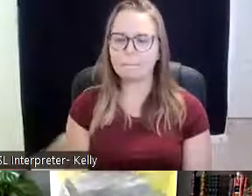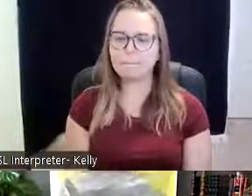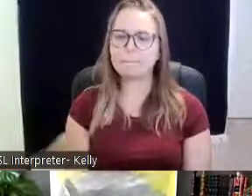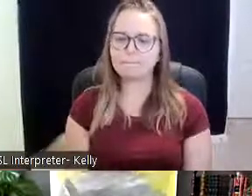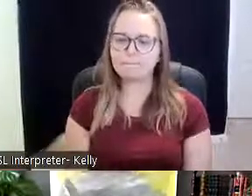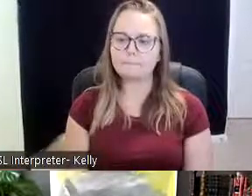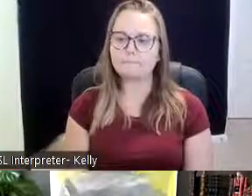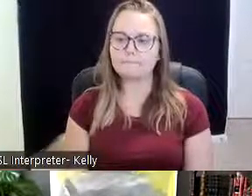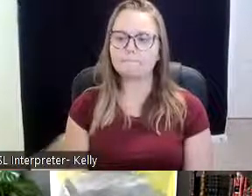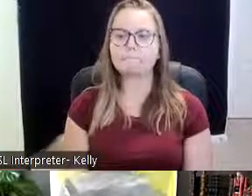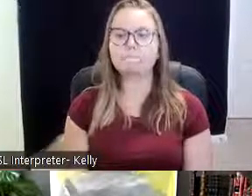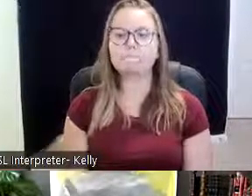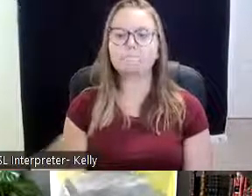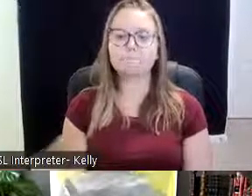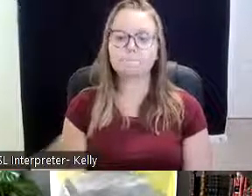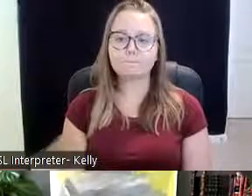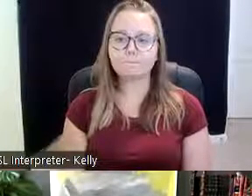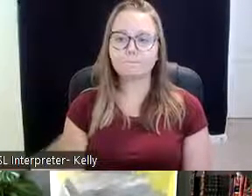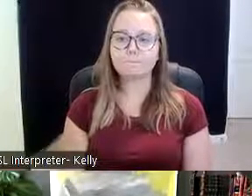Now,